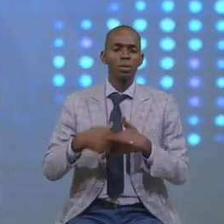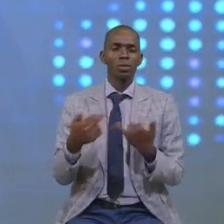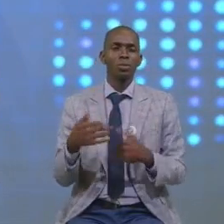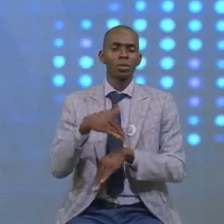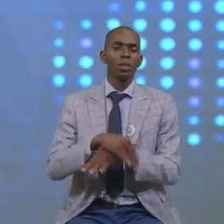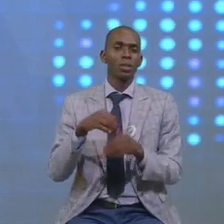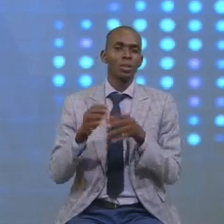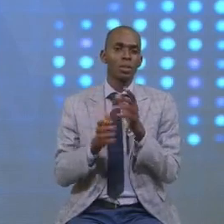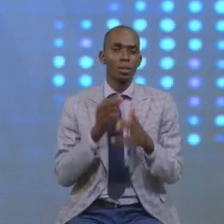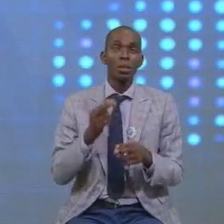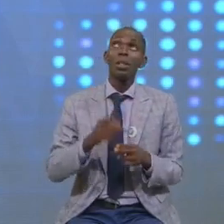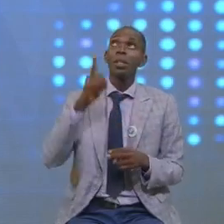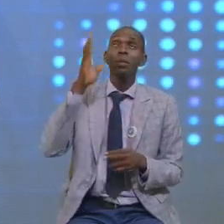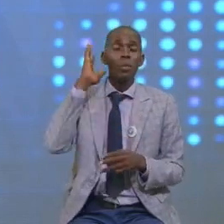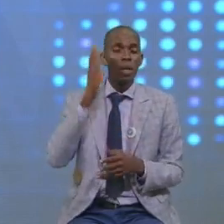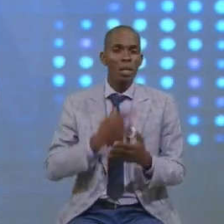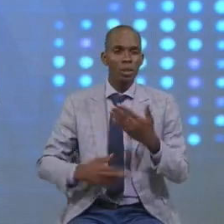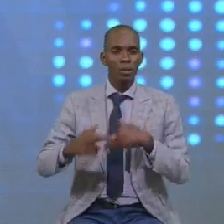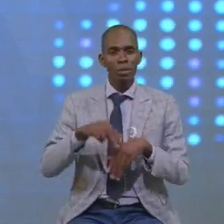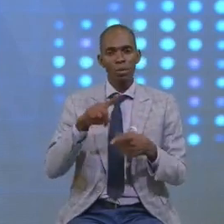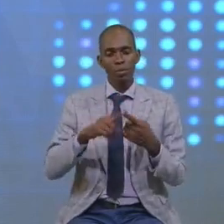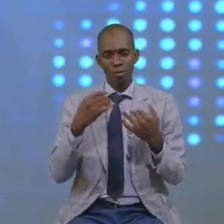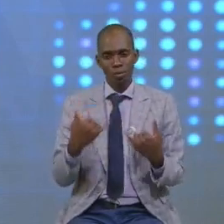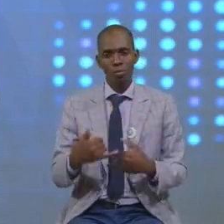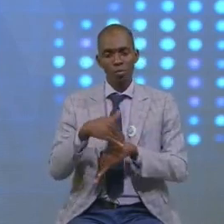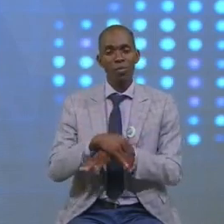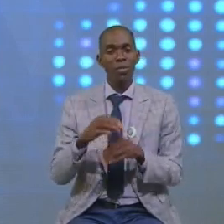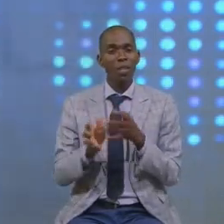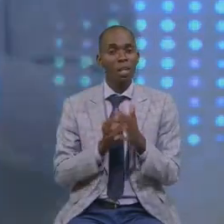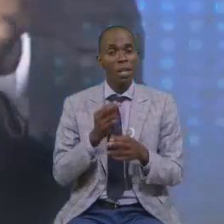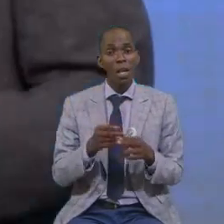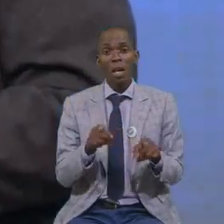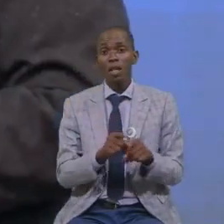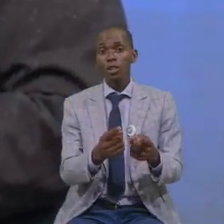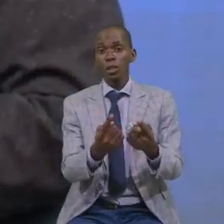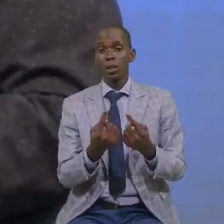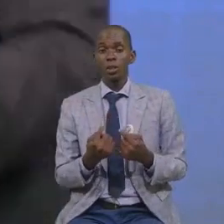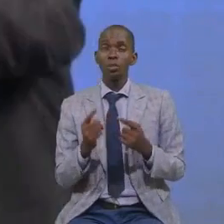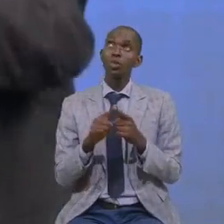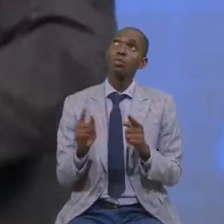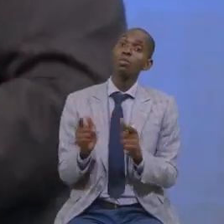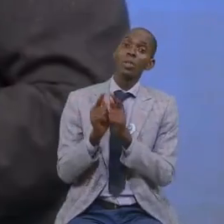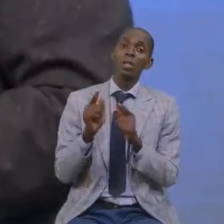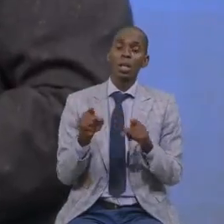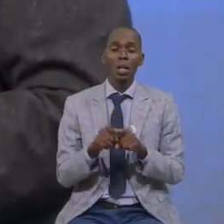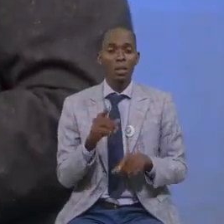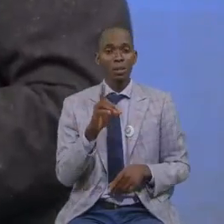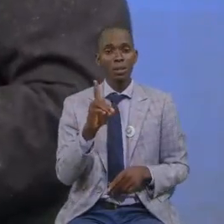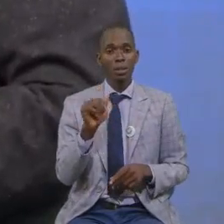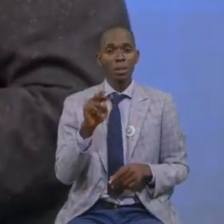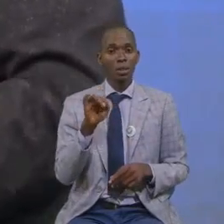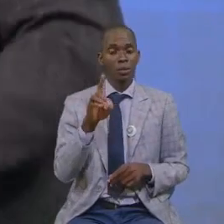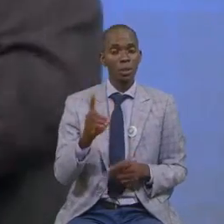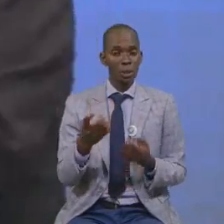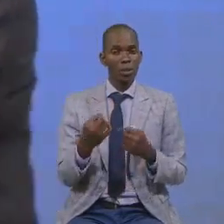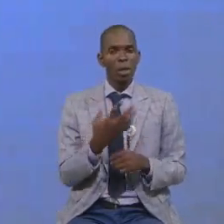will restore you tonight. As you come, as David came, pollution, and you see your